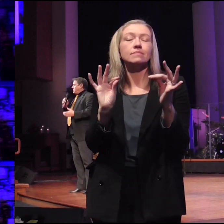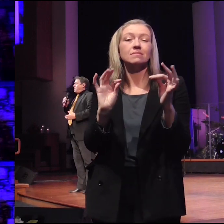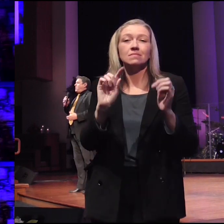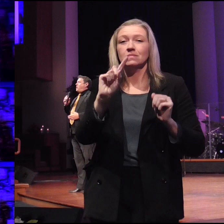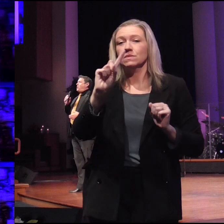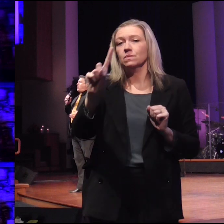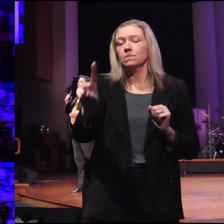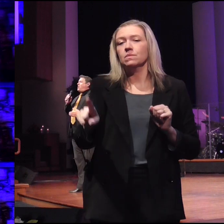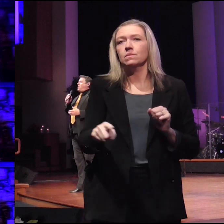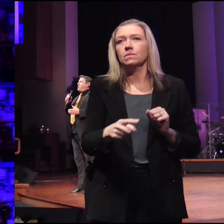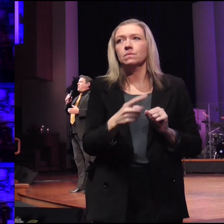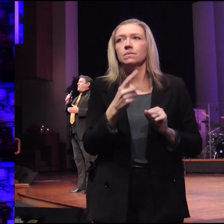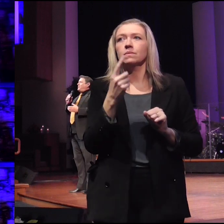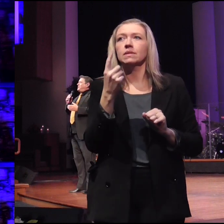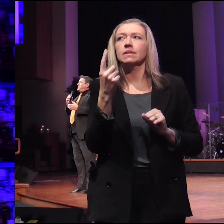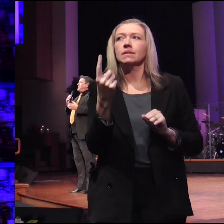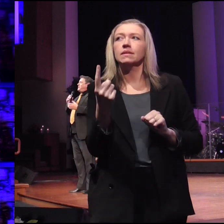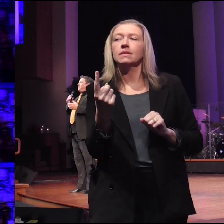there is